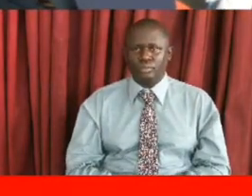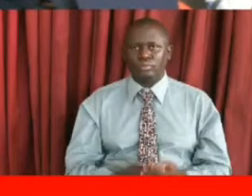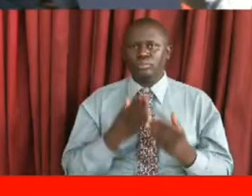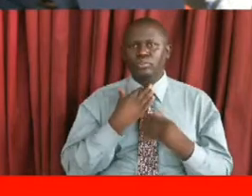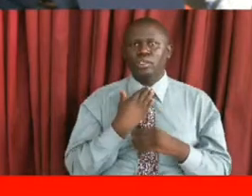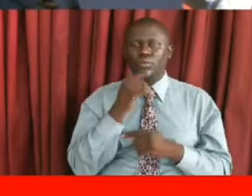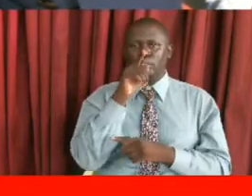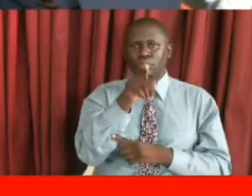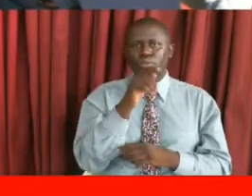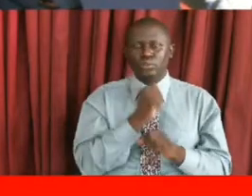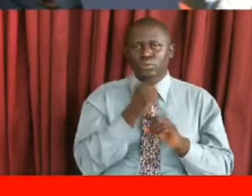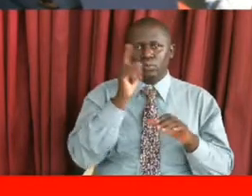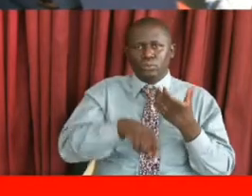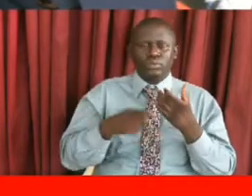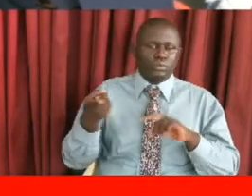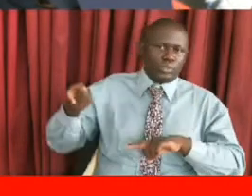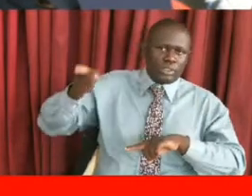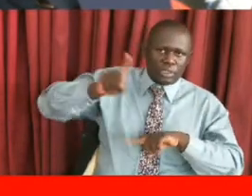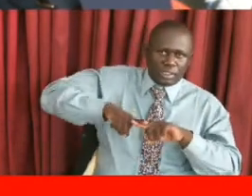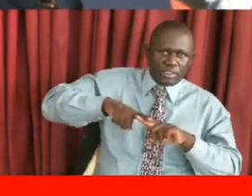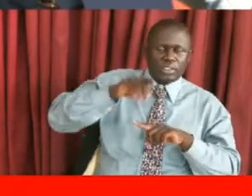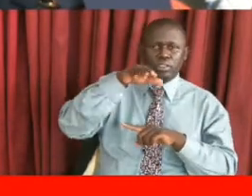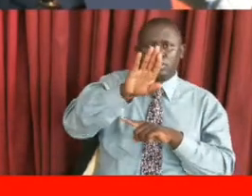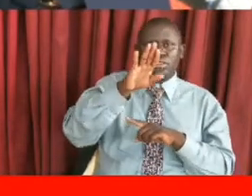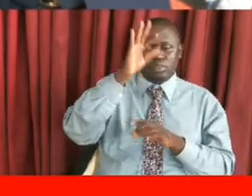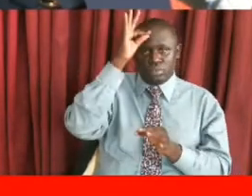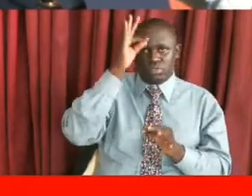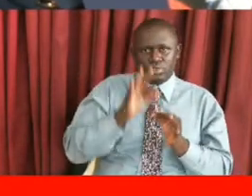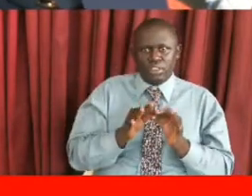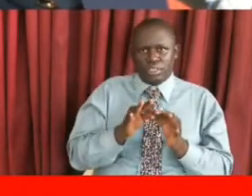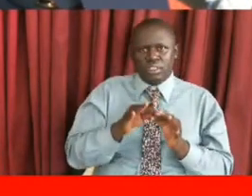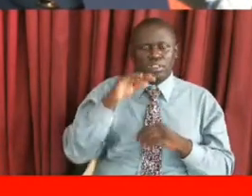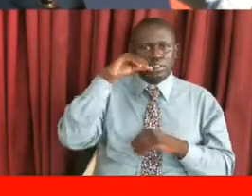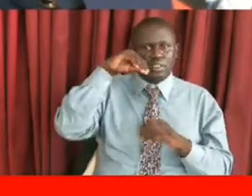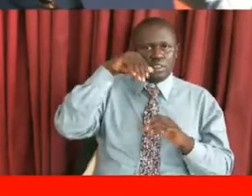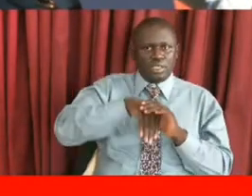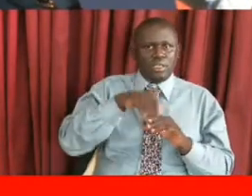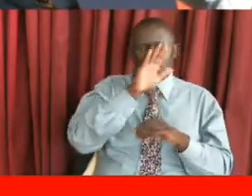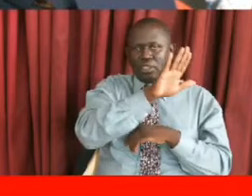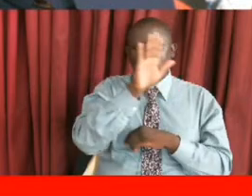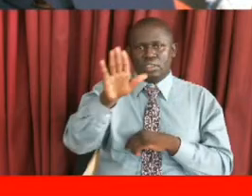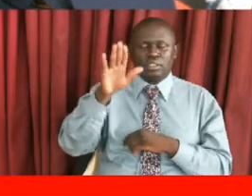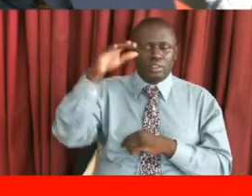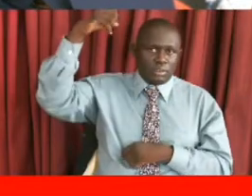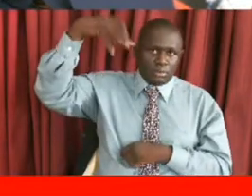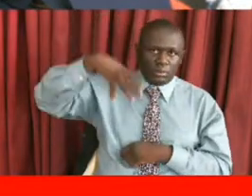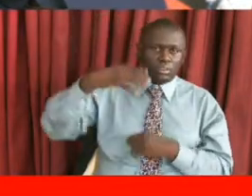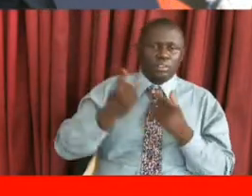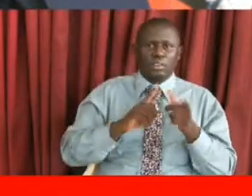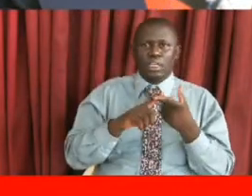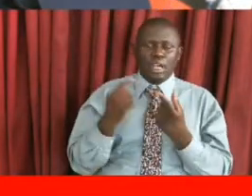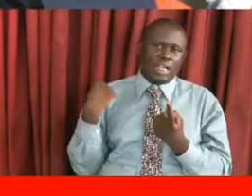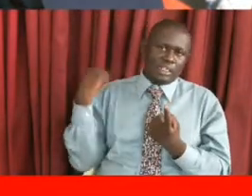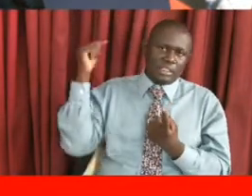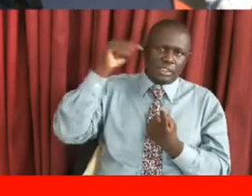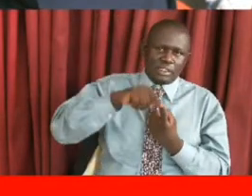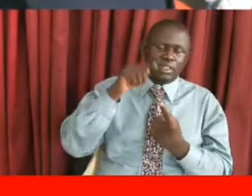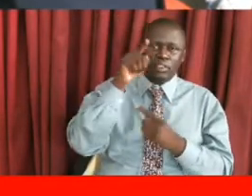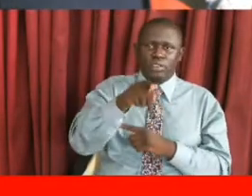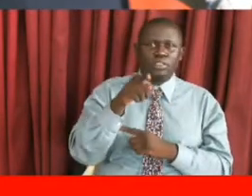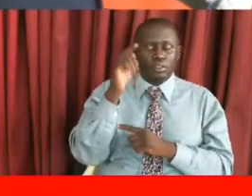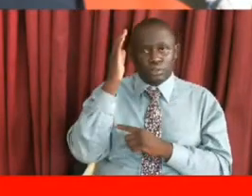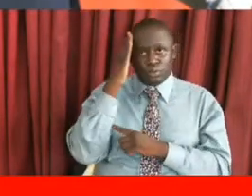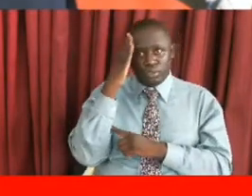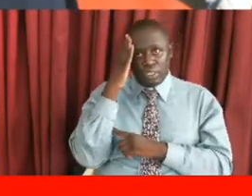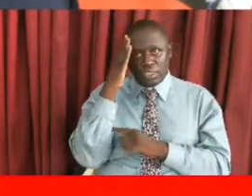you to increase your faith in his presence until you until you realize